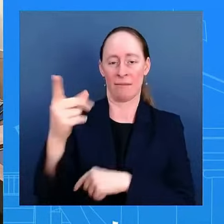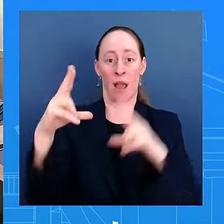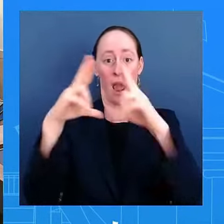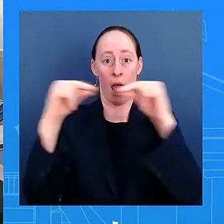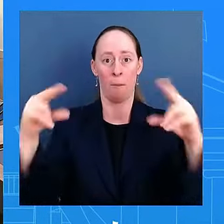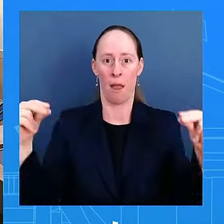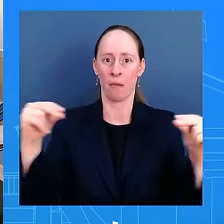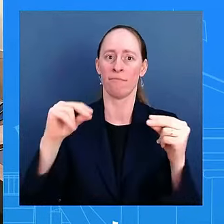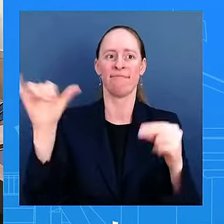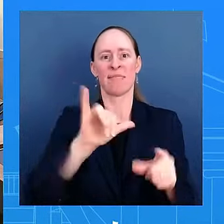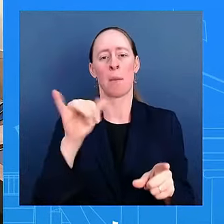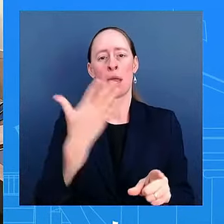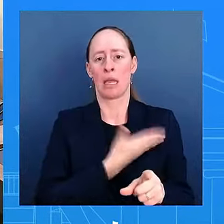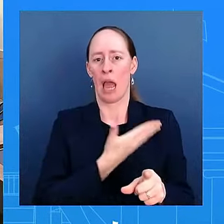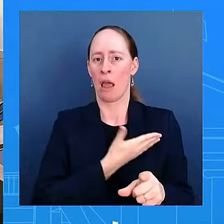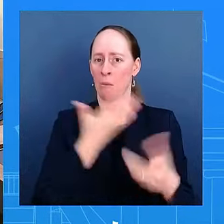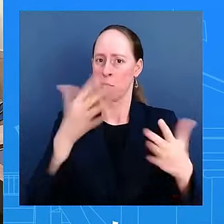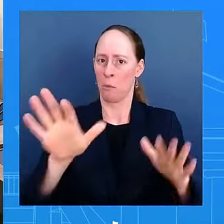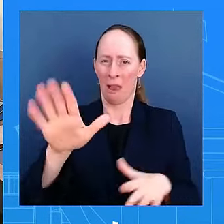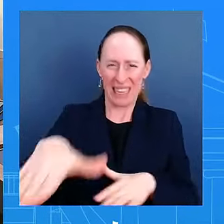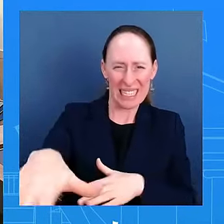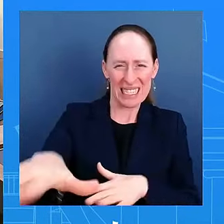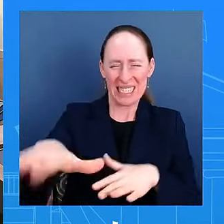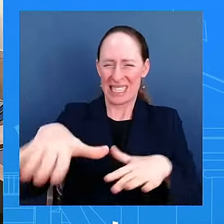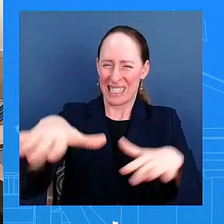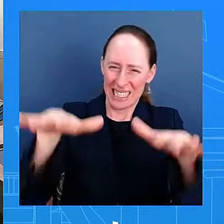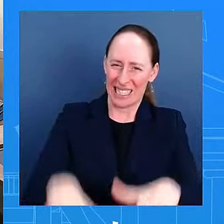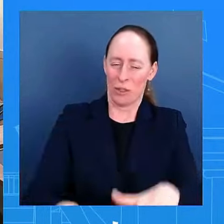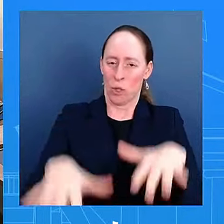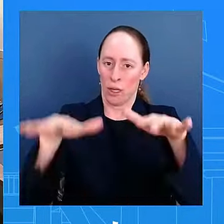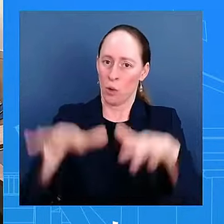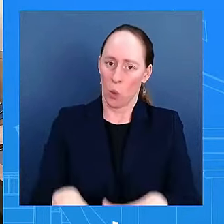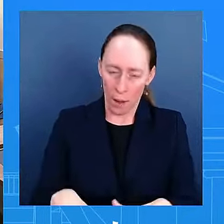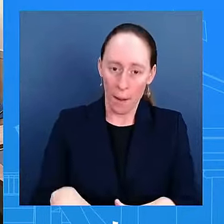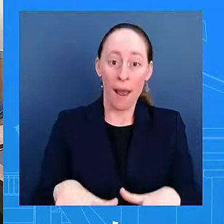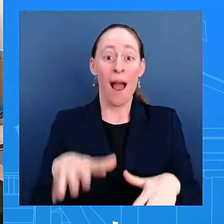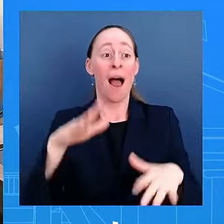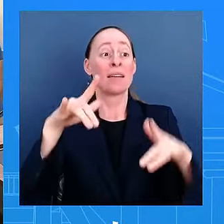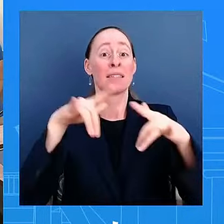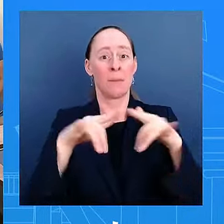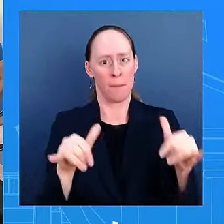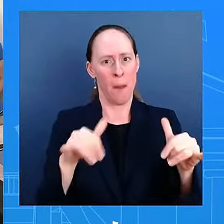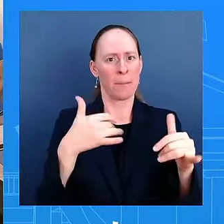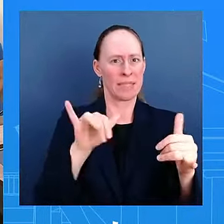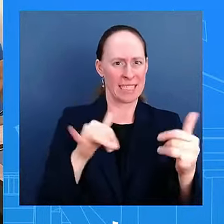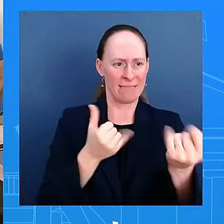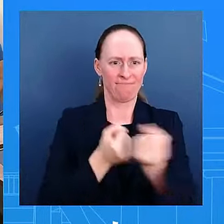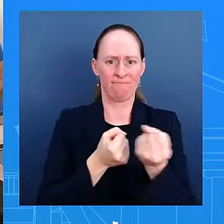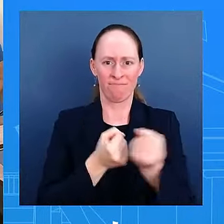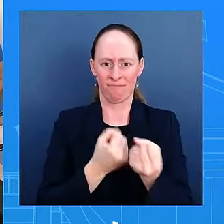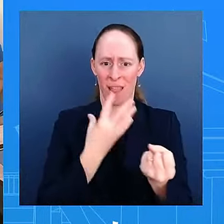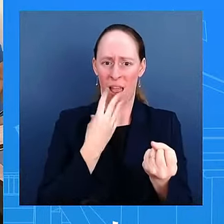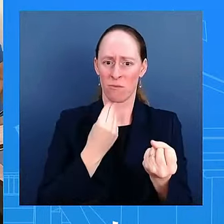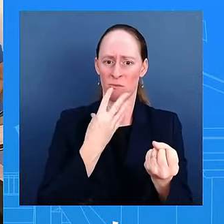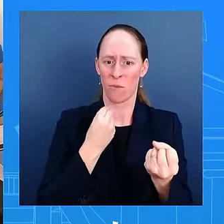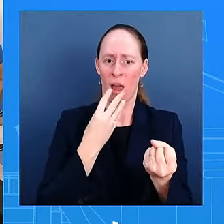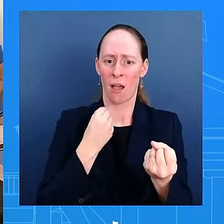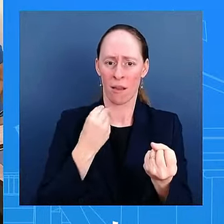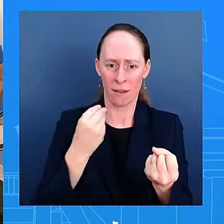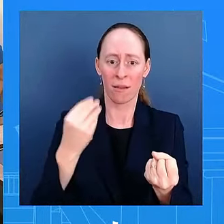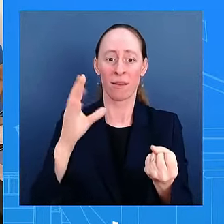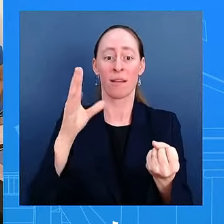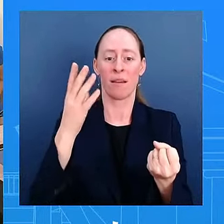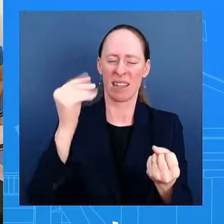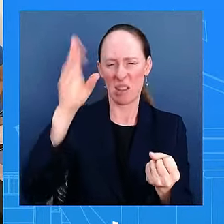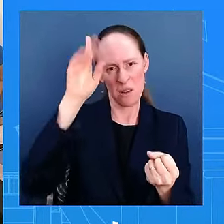you also support Israeli efforts in dismantling Hezbollah infrastructure in Lebanon. So how can those two goals exist in the same time